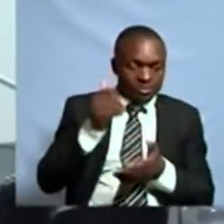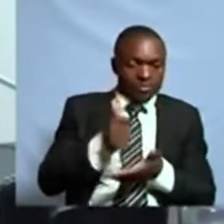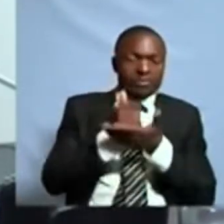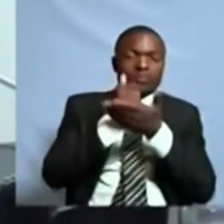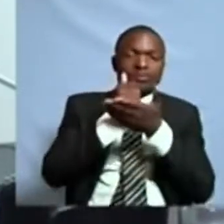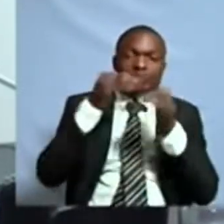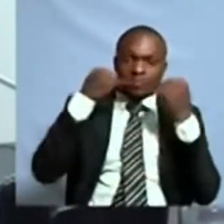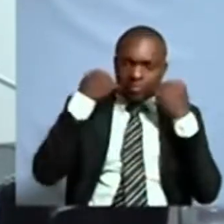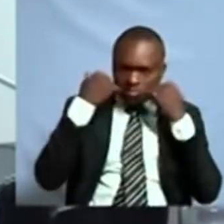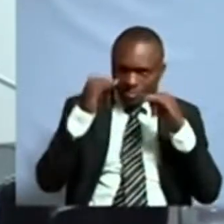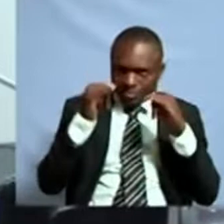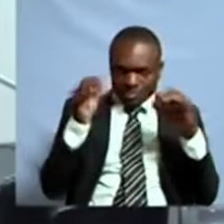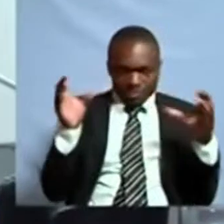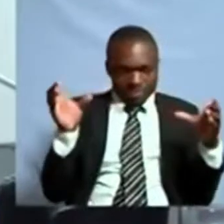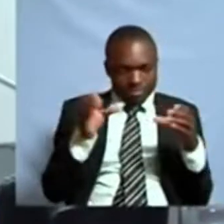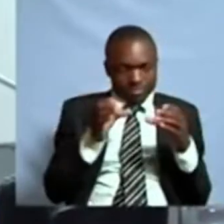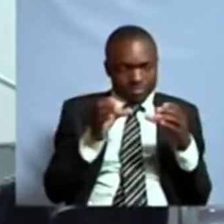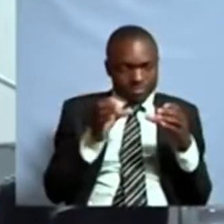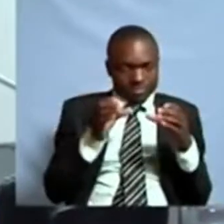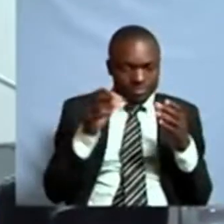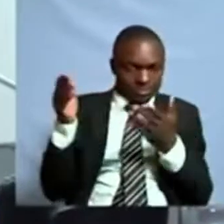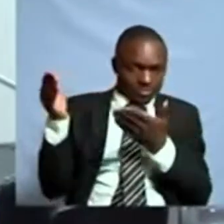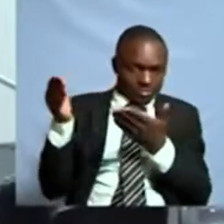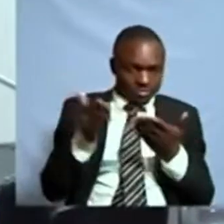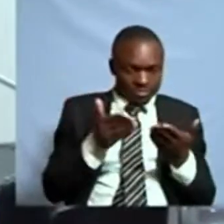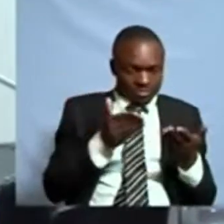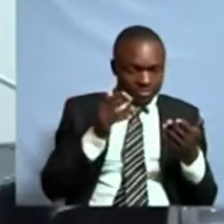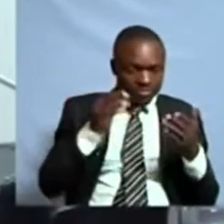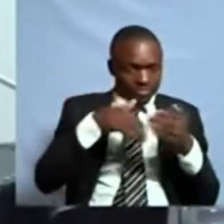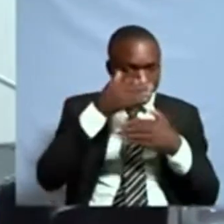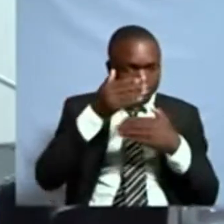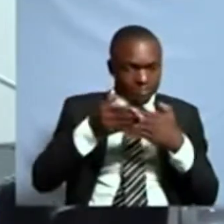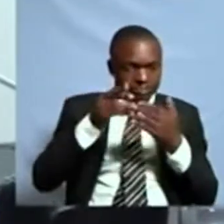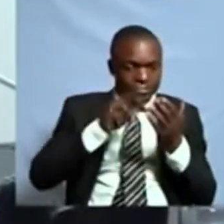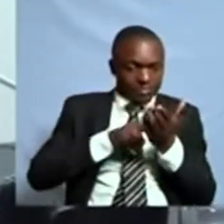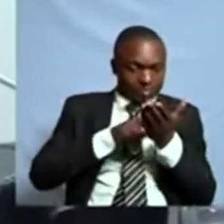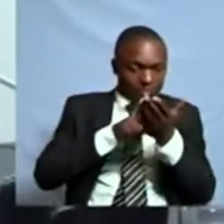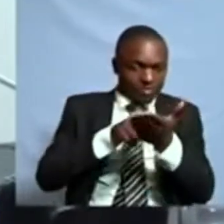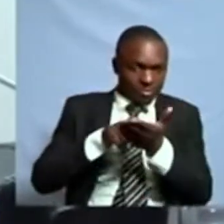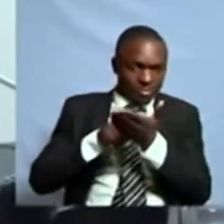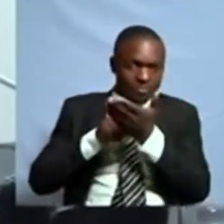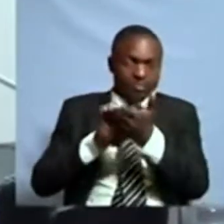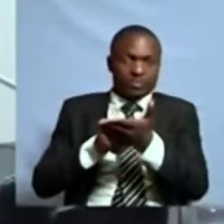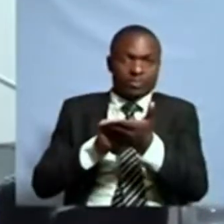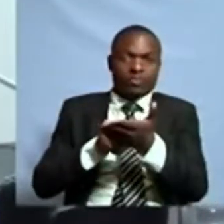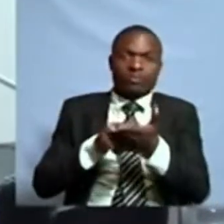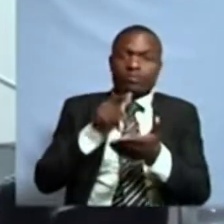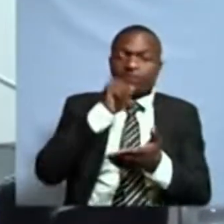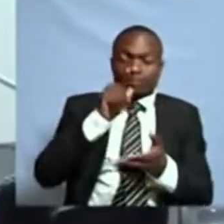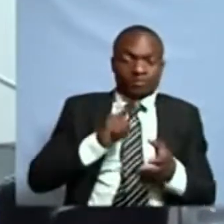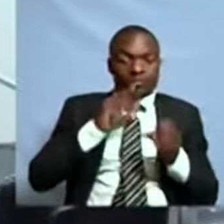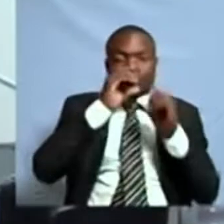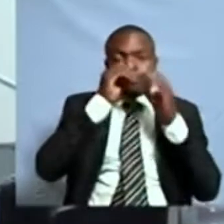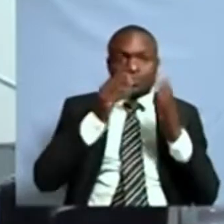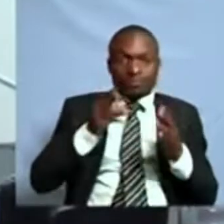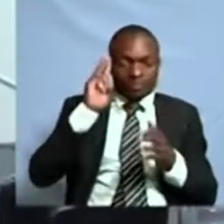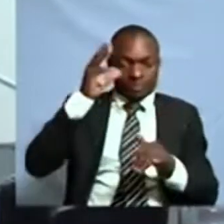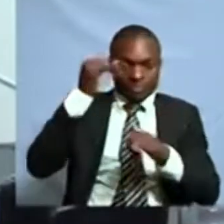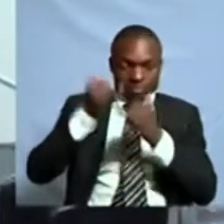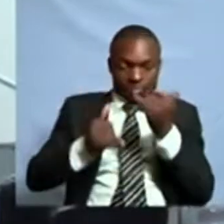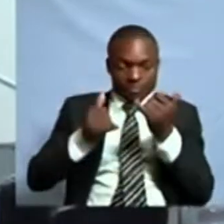informing this committee as it comes up with recommendations to Madam Speaker. We'll end here